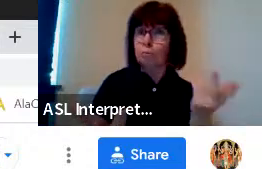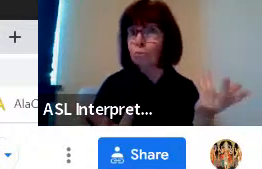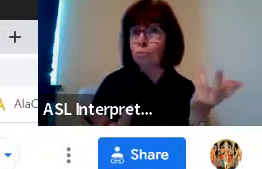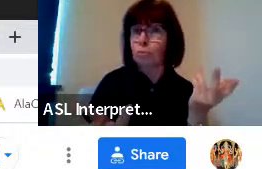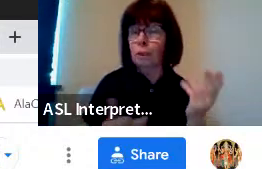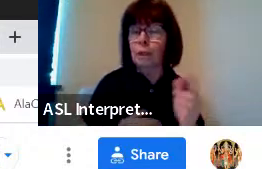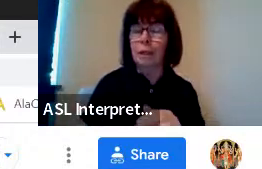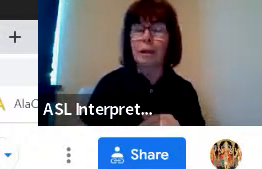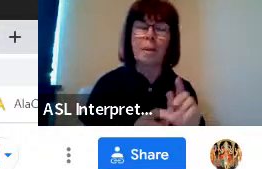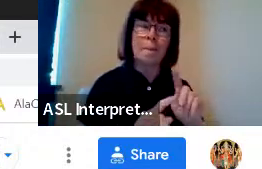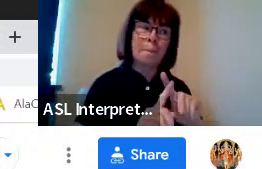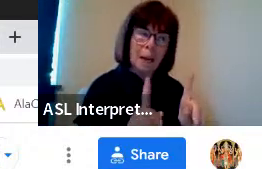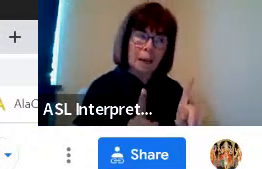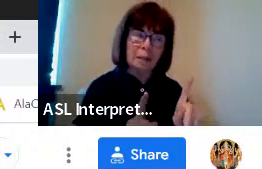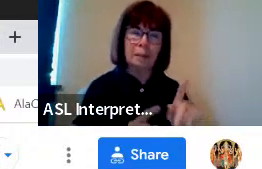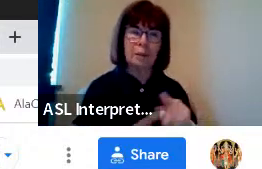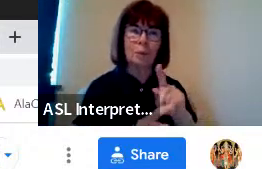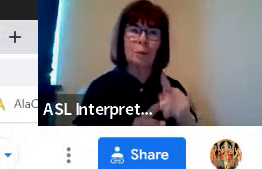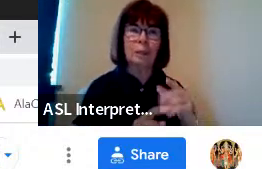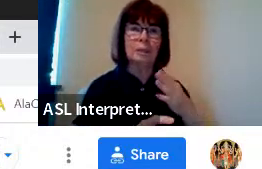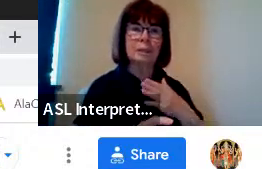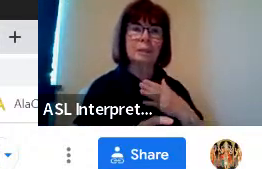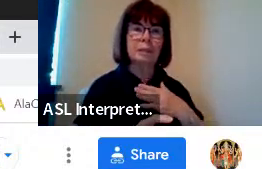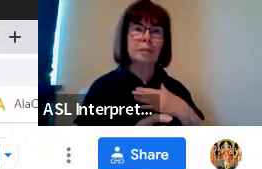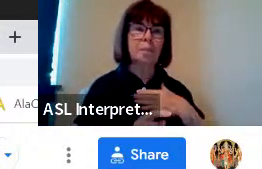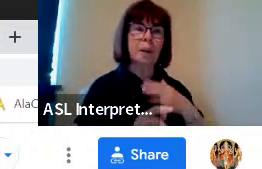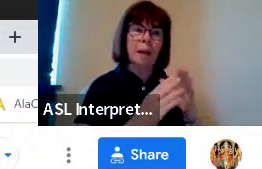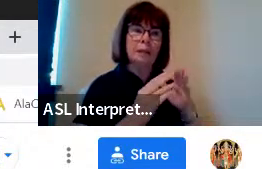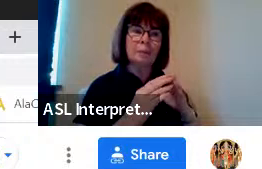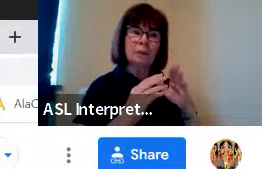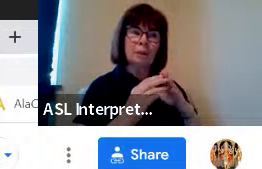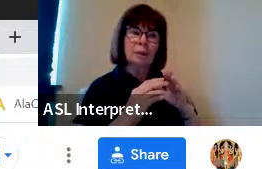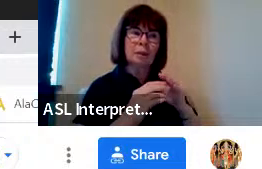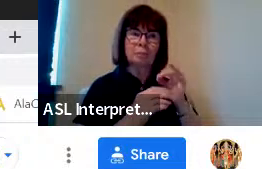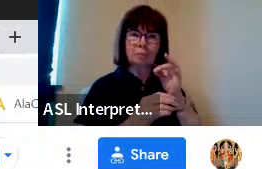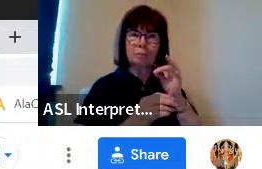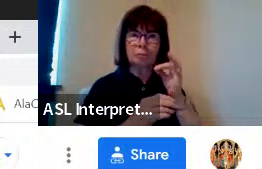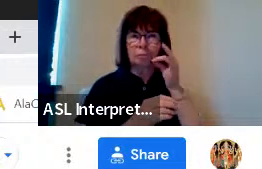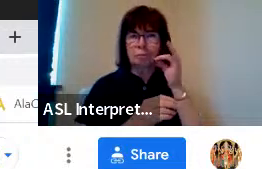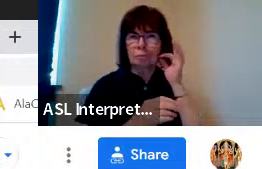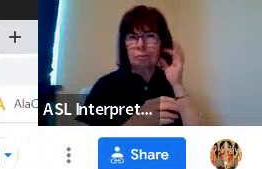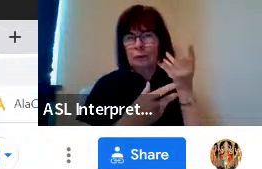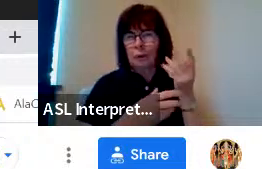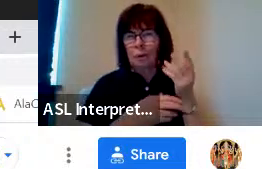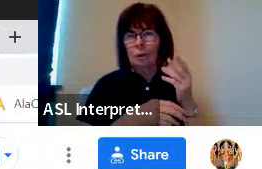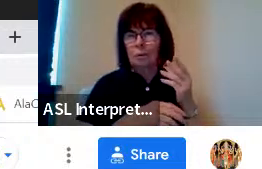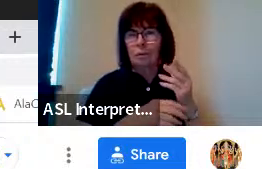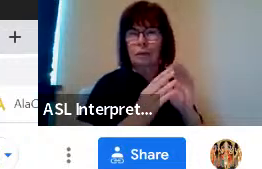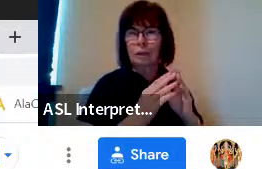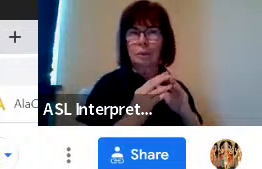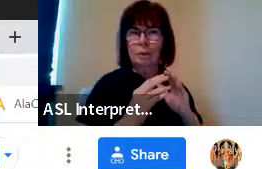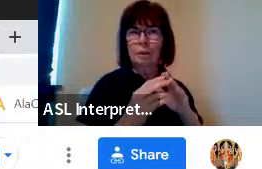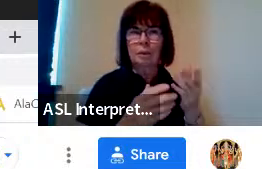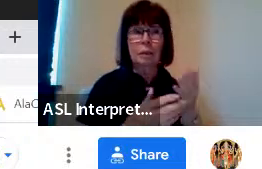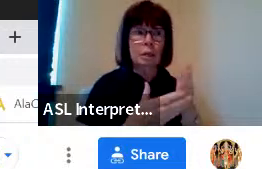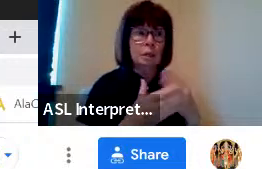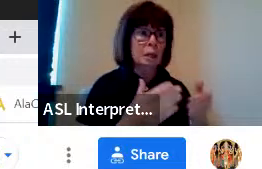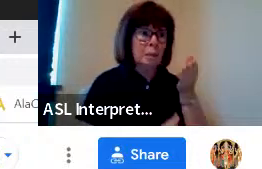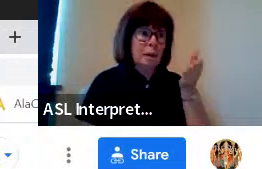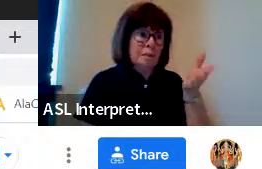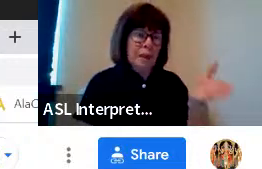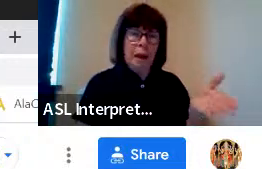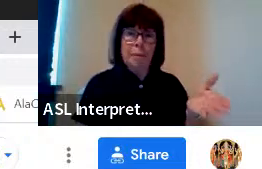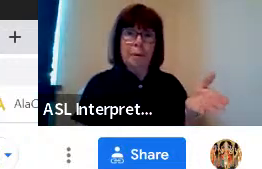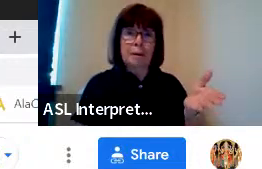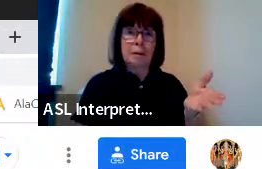when it comes to my indigenous community, I could say the indigenous community I come from, some of them do have a really